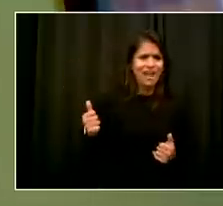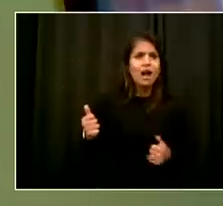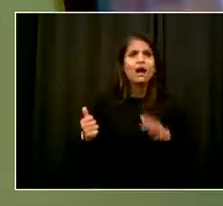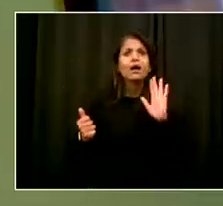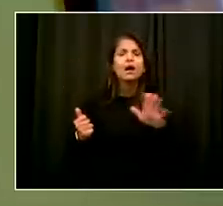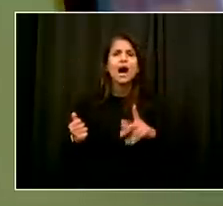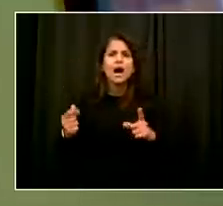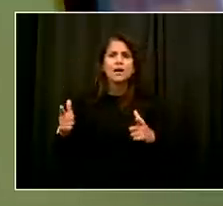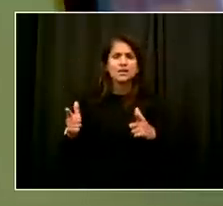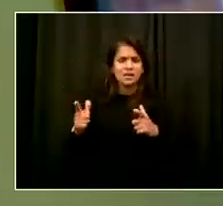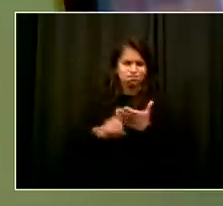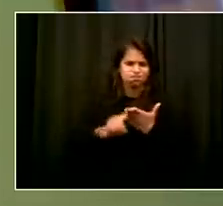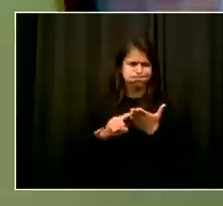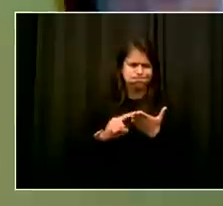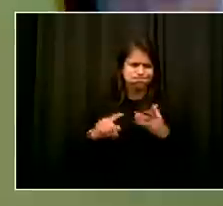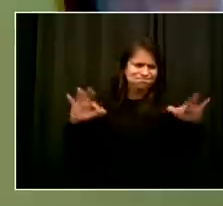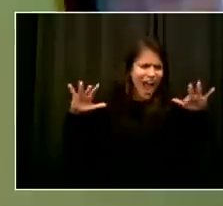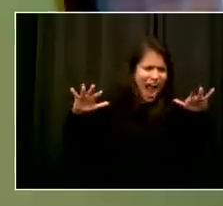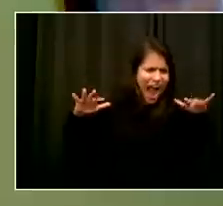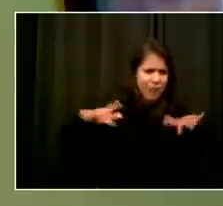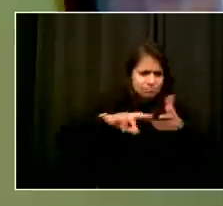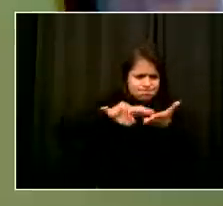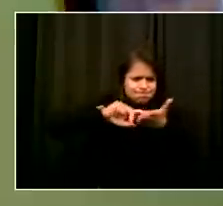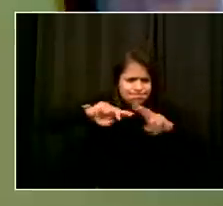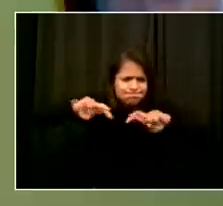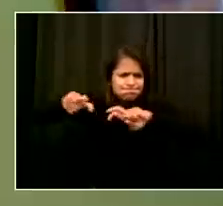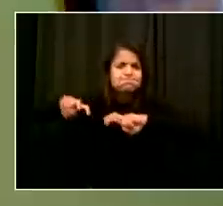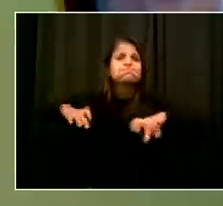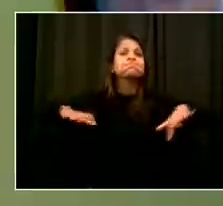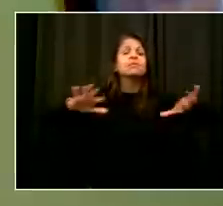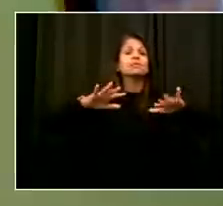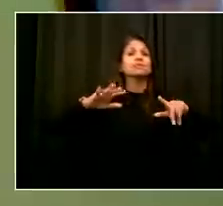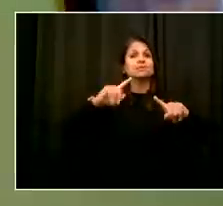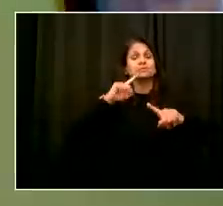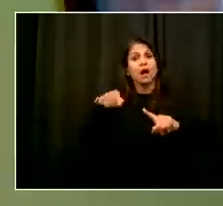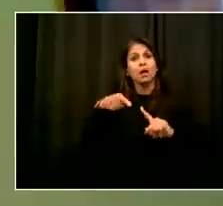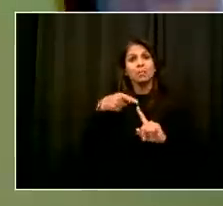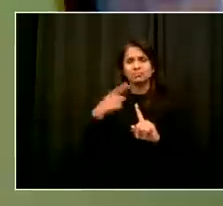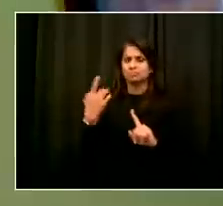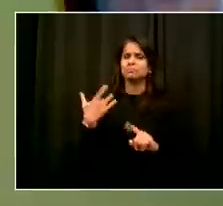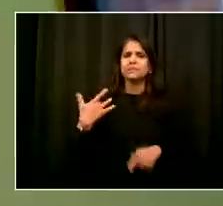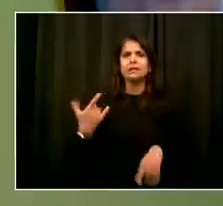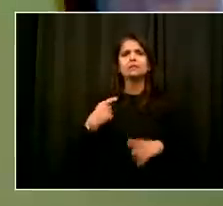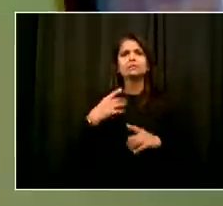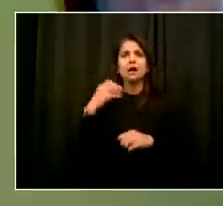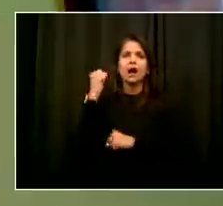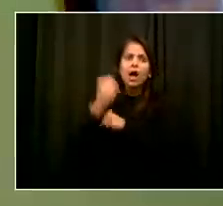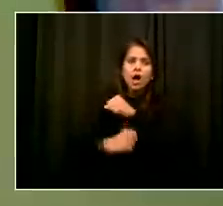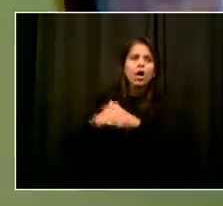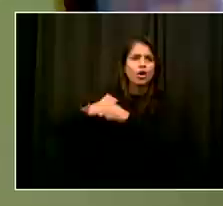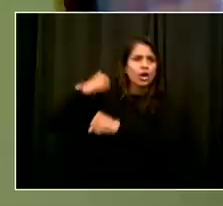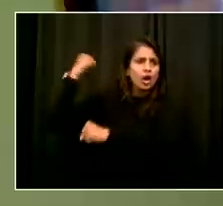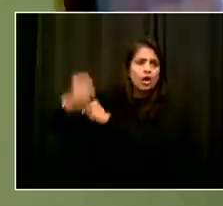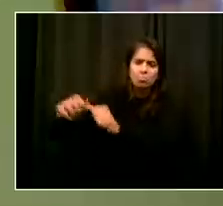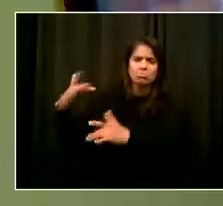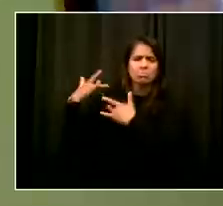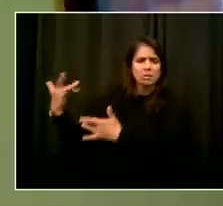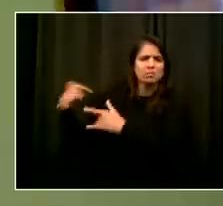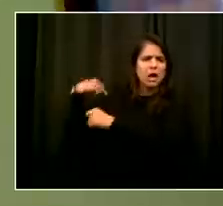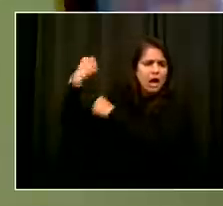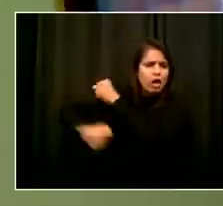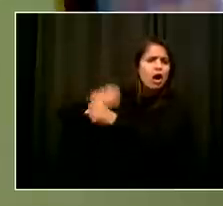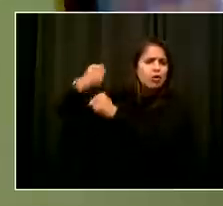some uncertainty. And that's because of a simple fact. When we want to say, how long are you protected, you can't speed up time. And the studies that you do